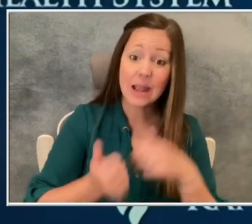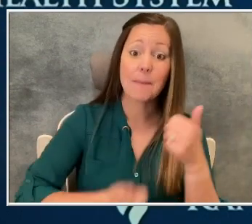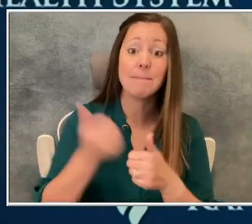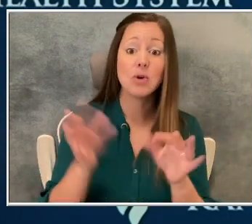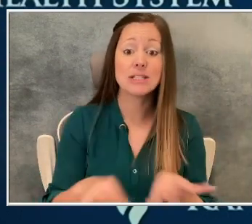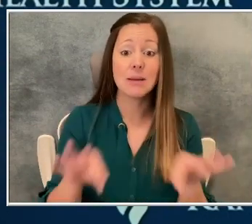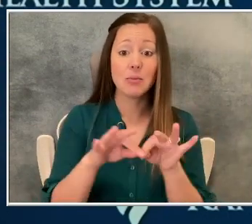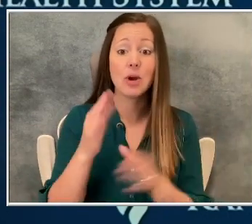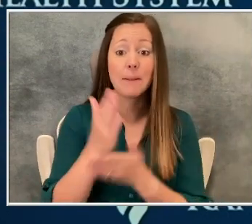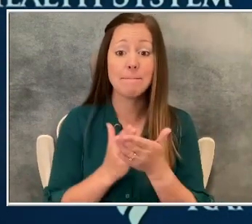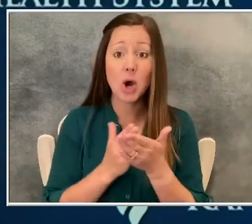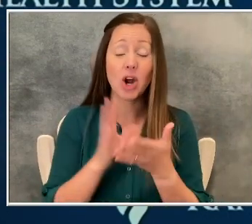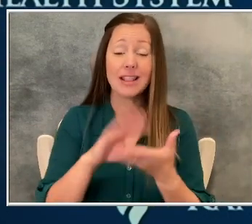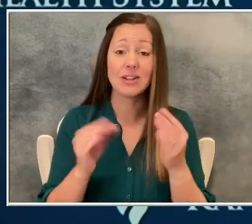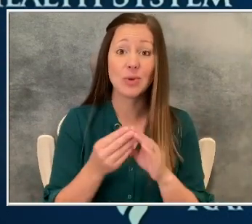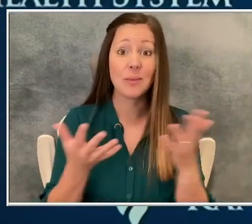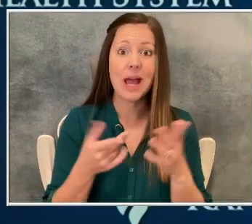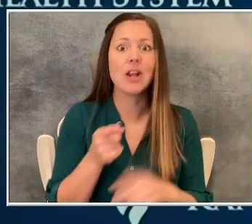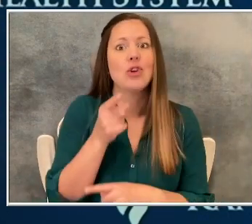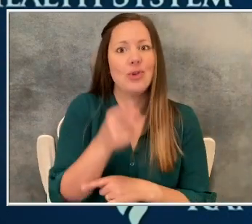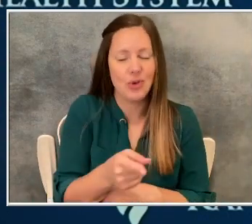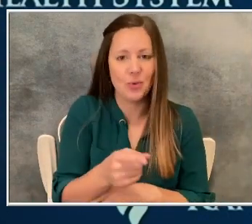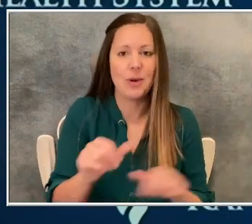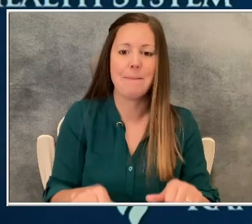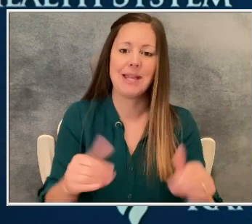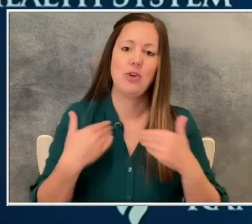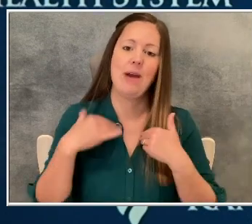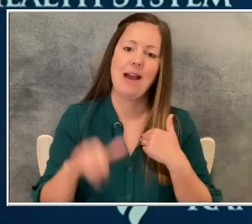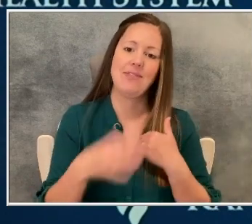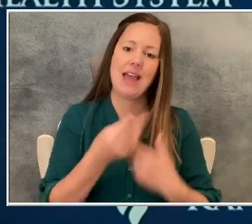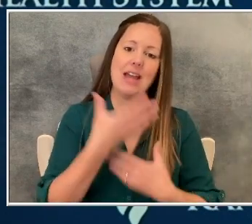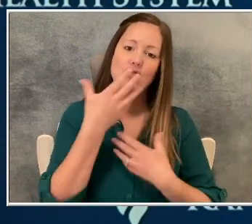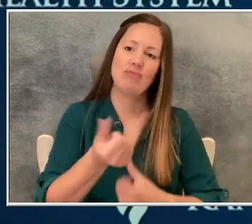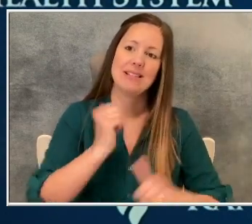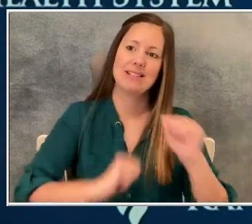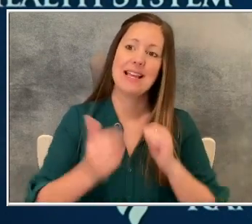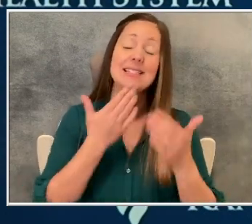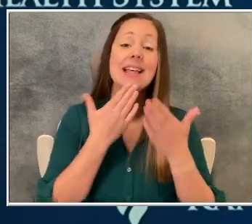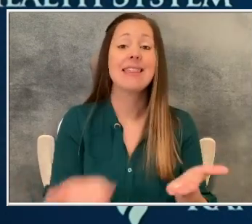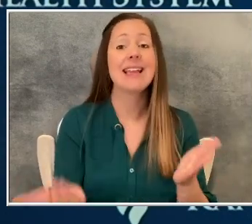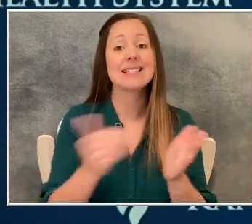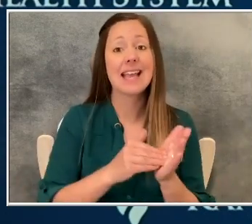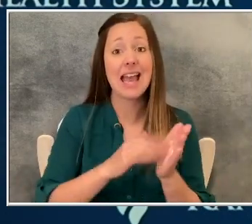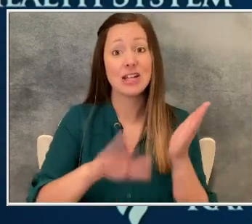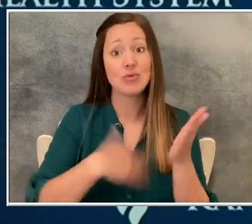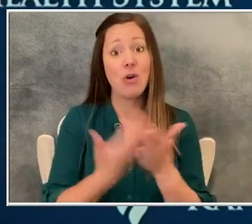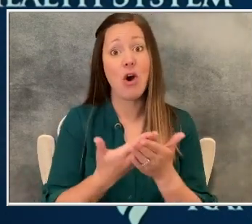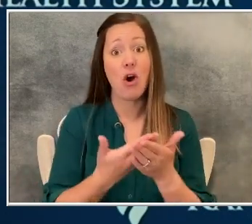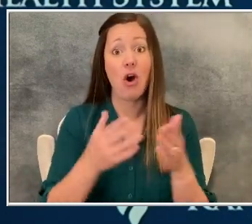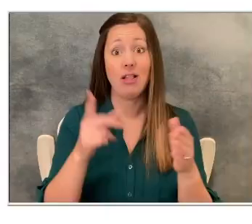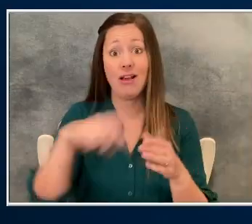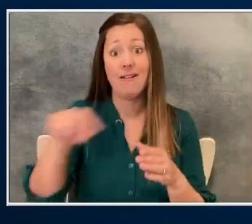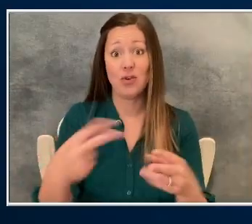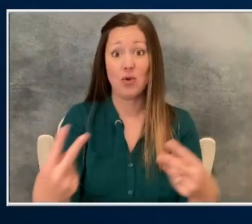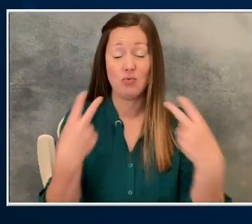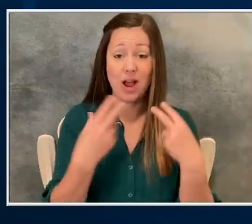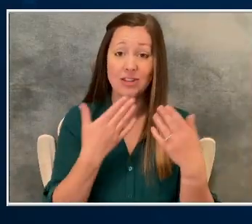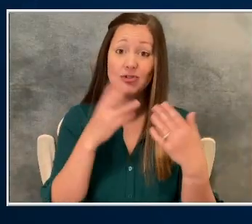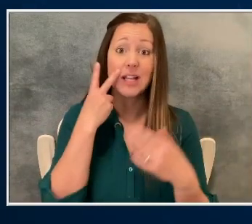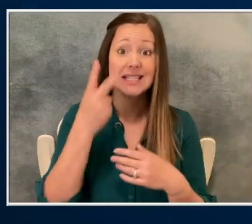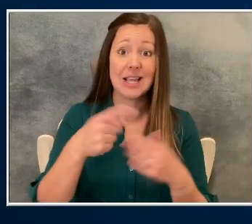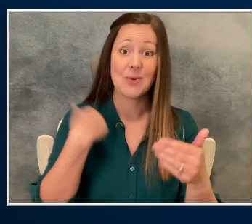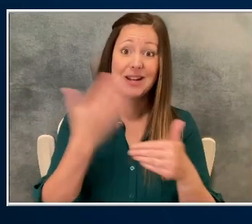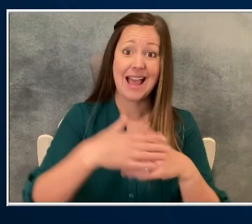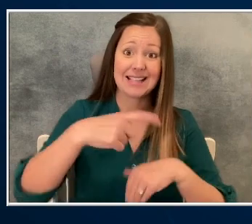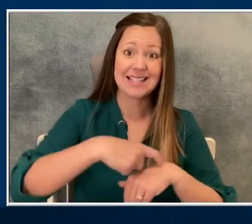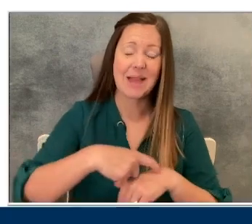and your ability to have that faith and hope and to trust the science. Thanks again to all of our guests and to our audience. We'll see you next time. Coming up Friday